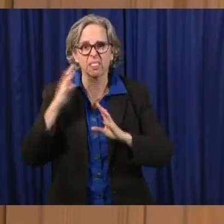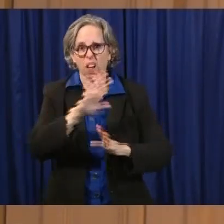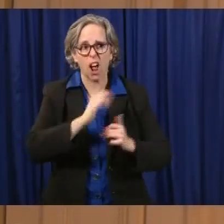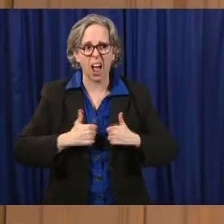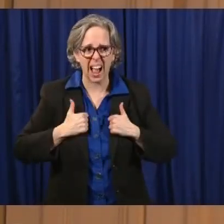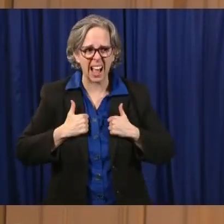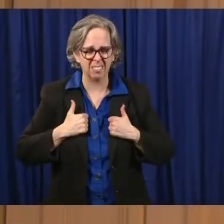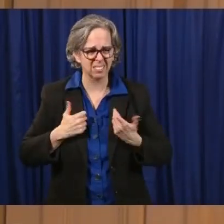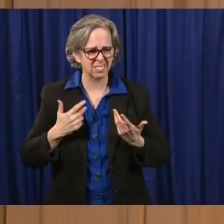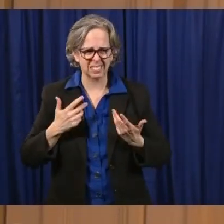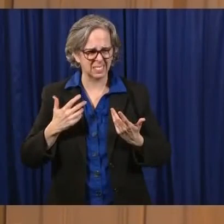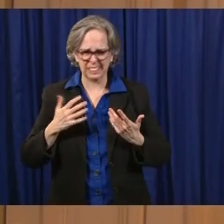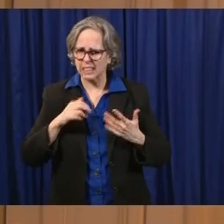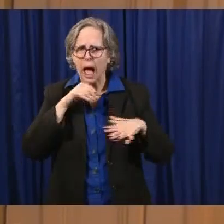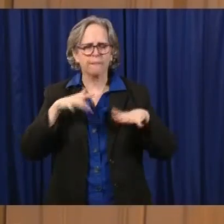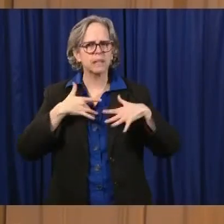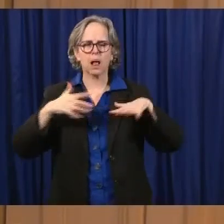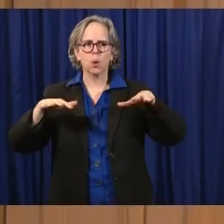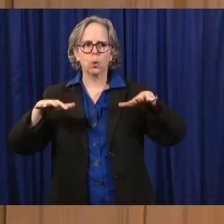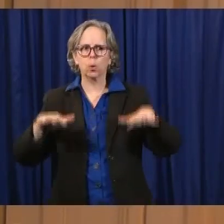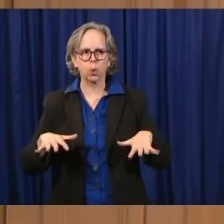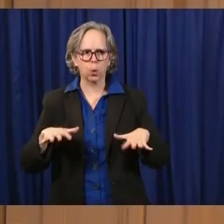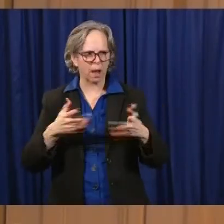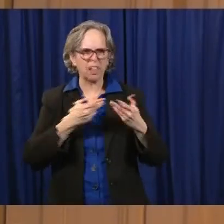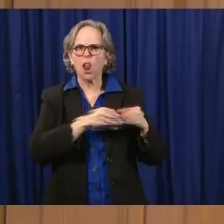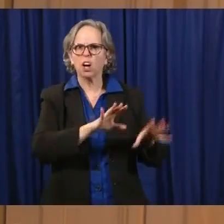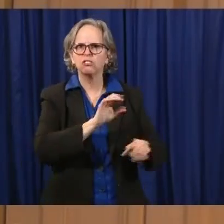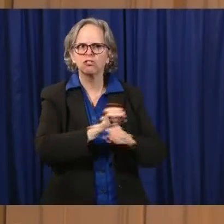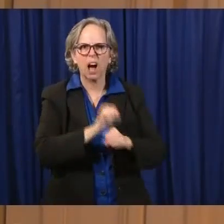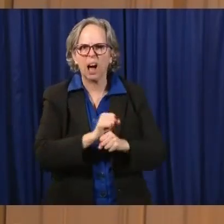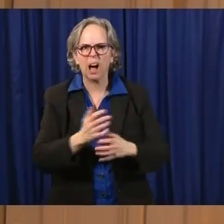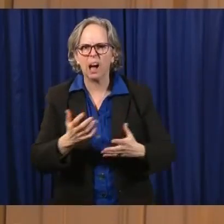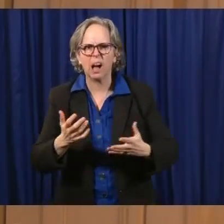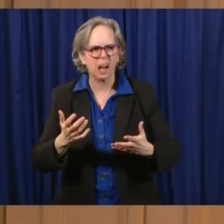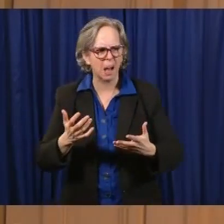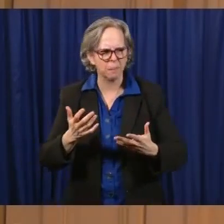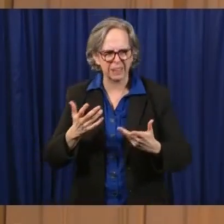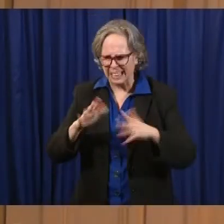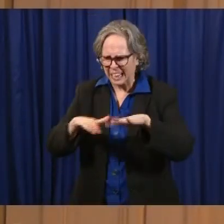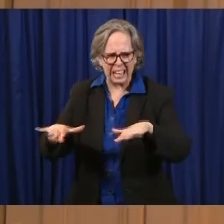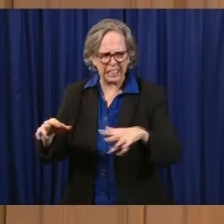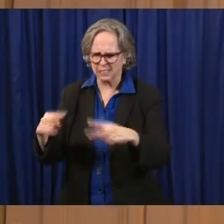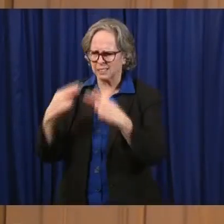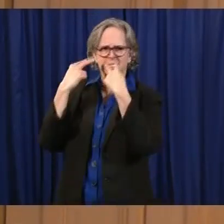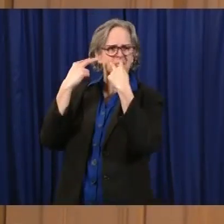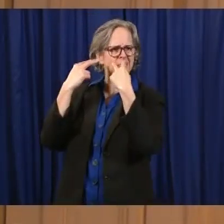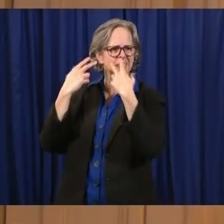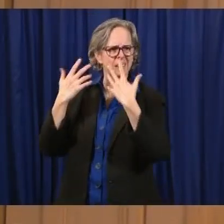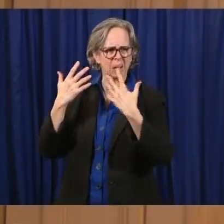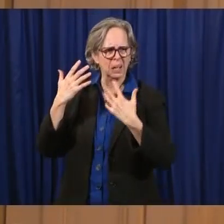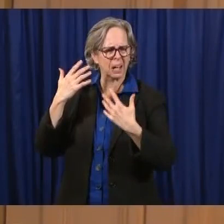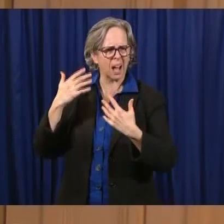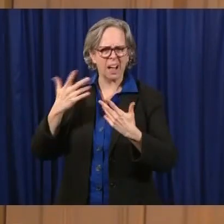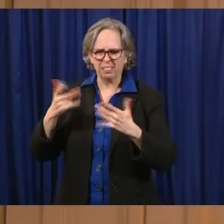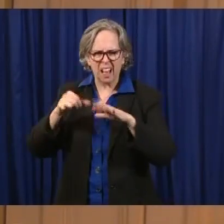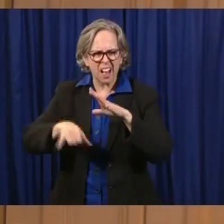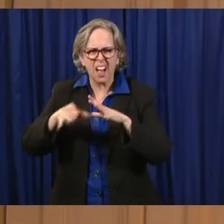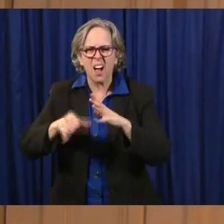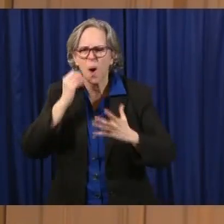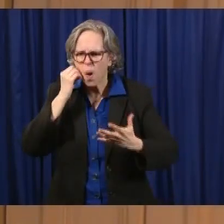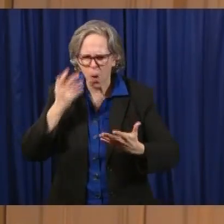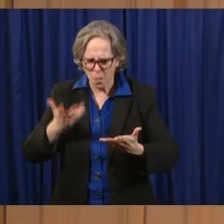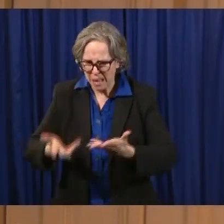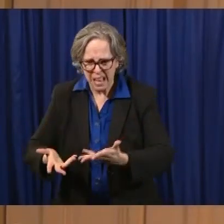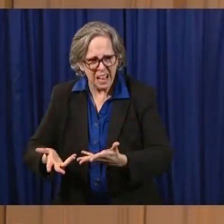then we're going through our job losses. And then we have kids who we know are at home, that they don't have the stability